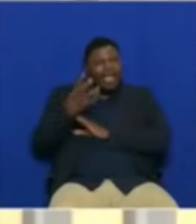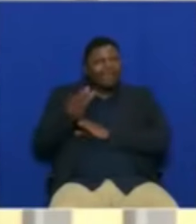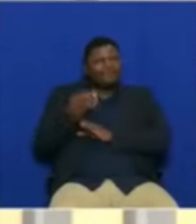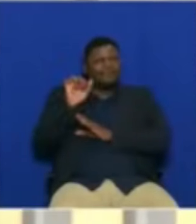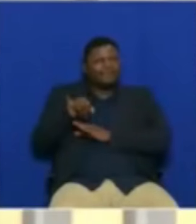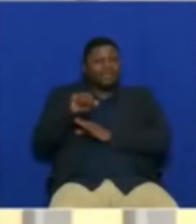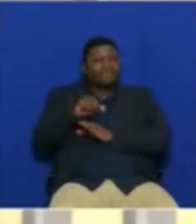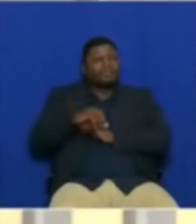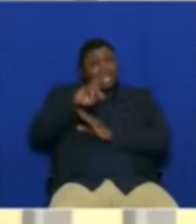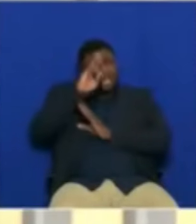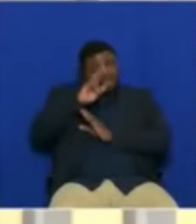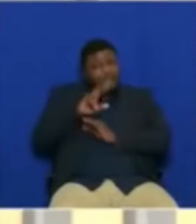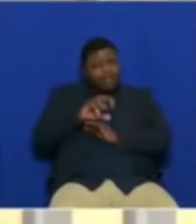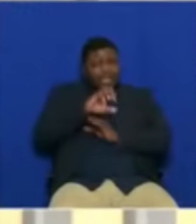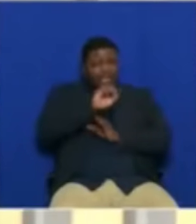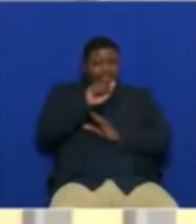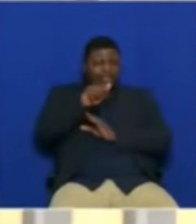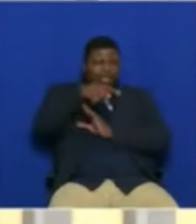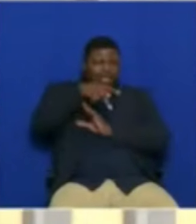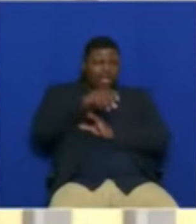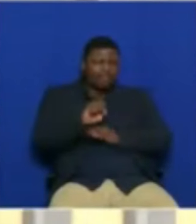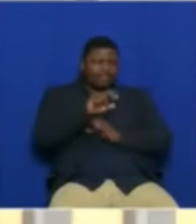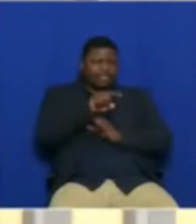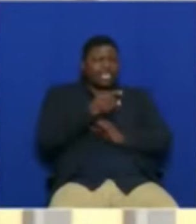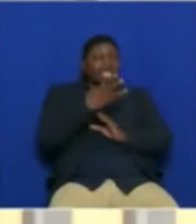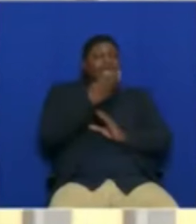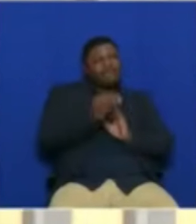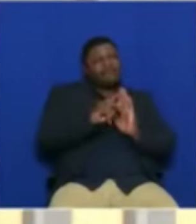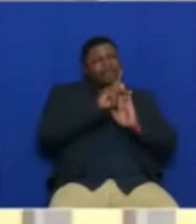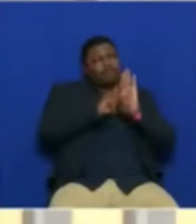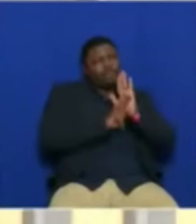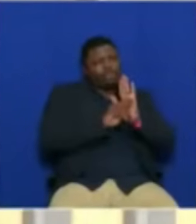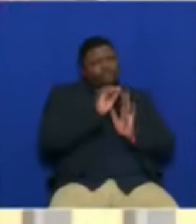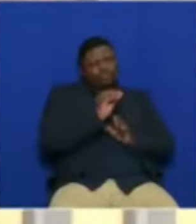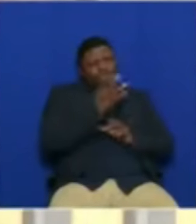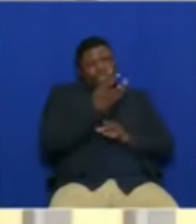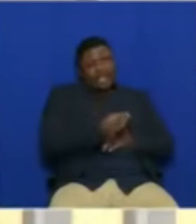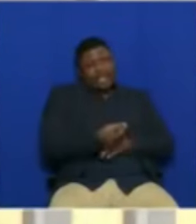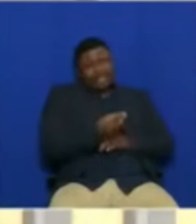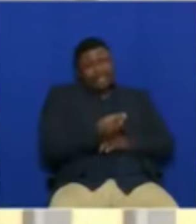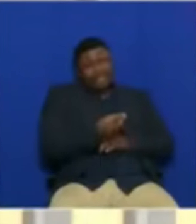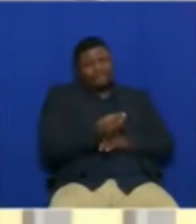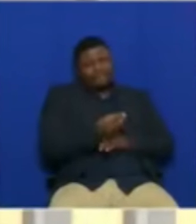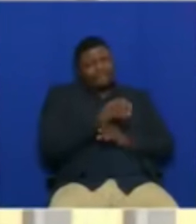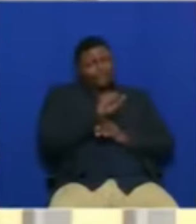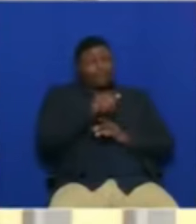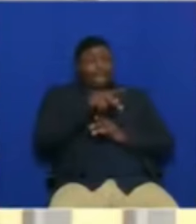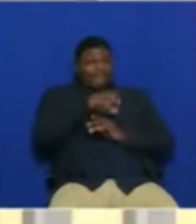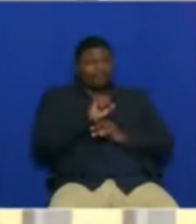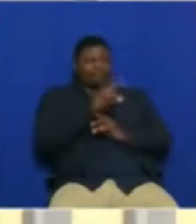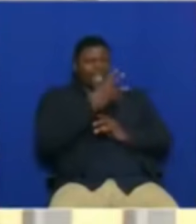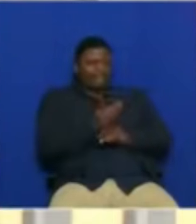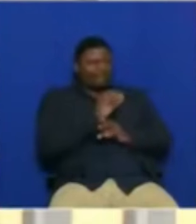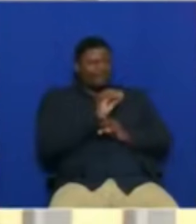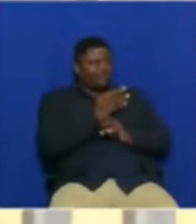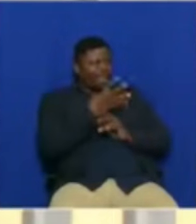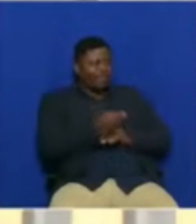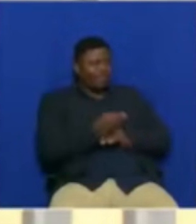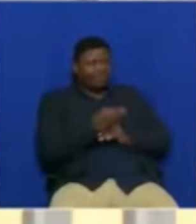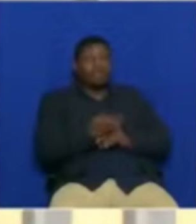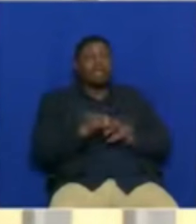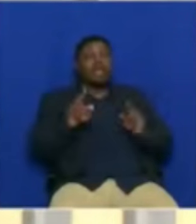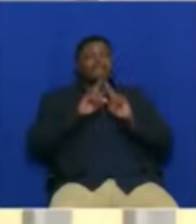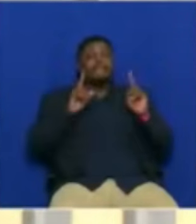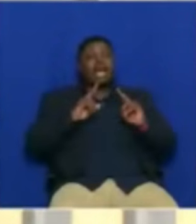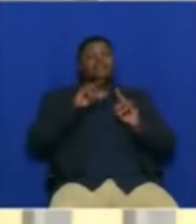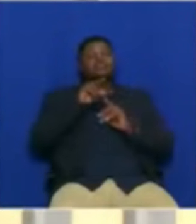about it, and that policy position that has been adopted in a National Instruction